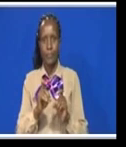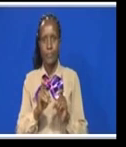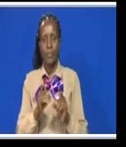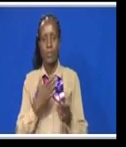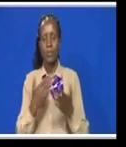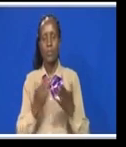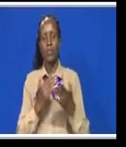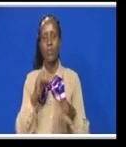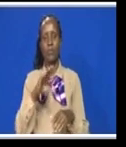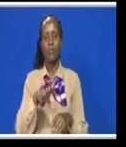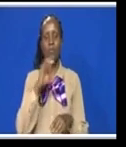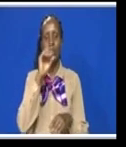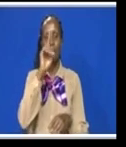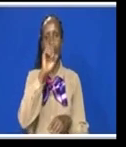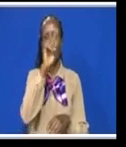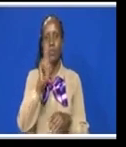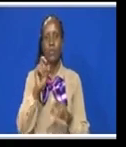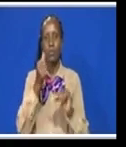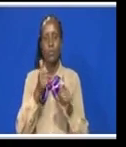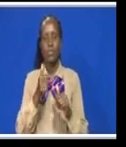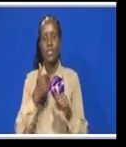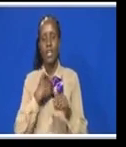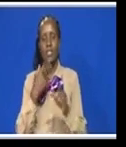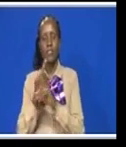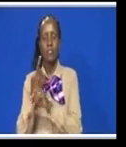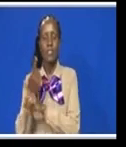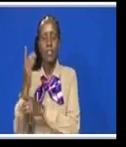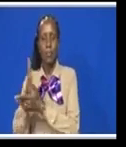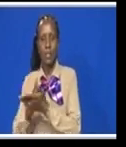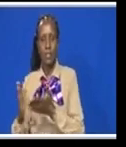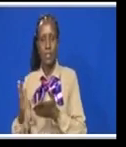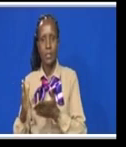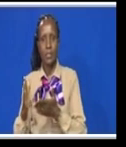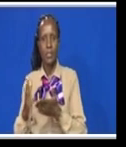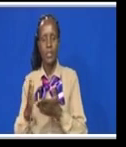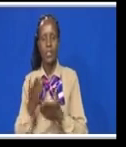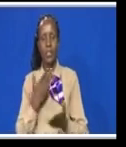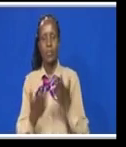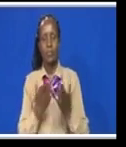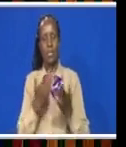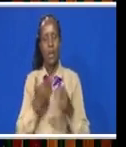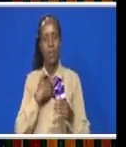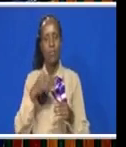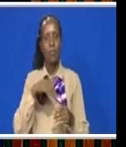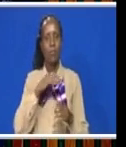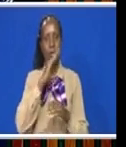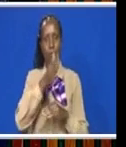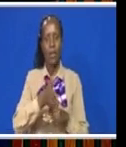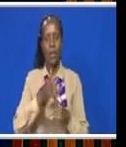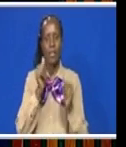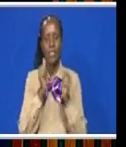one question which are several parts and may have more than 10